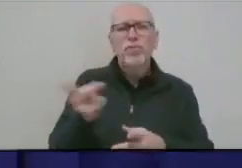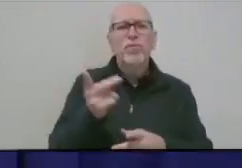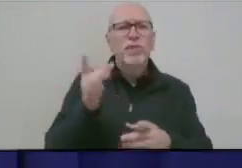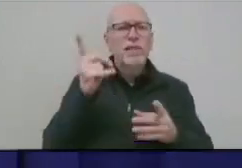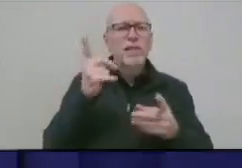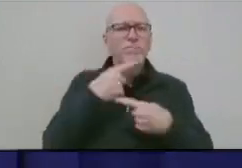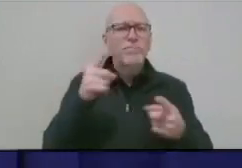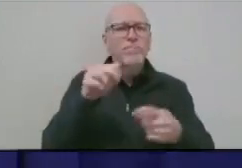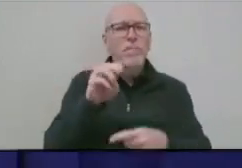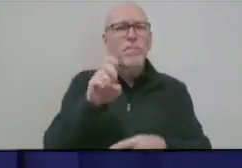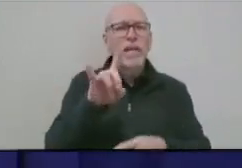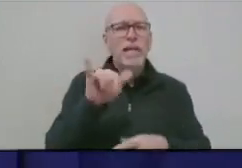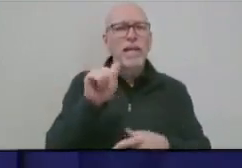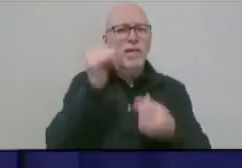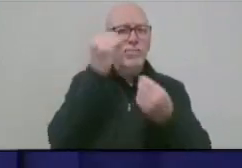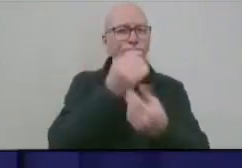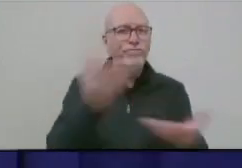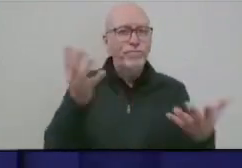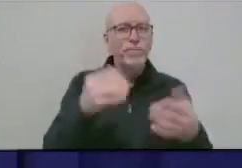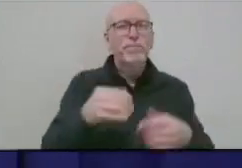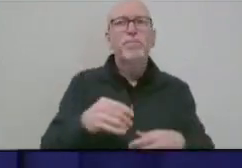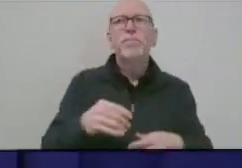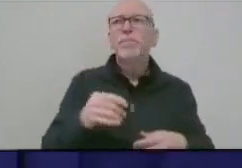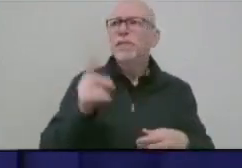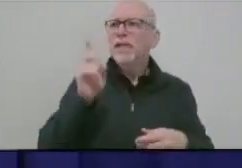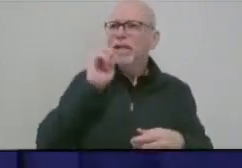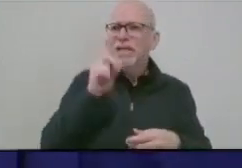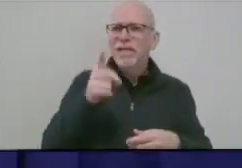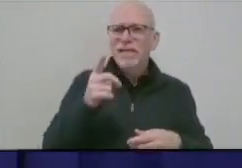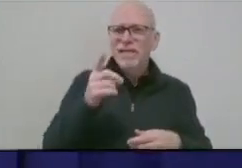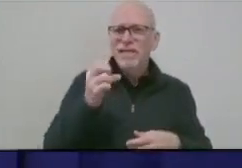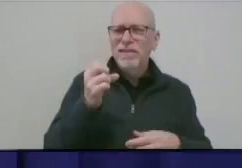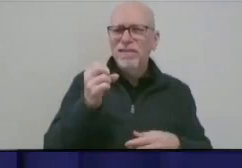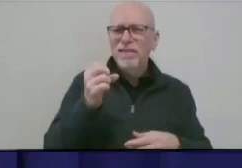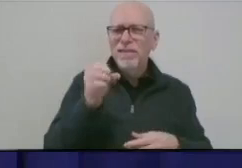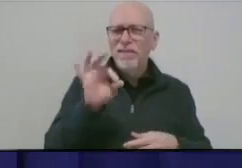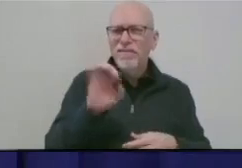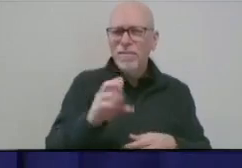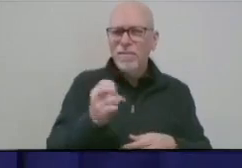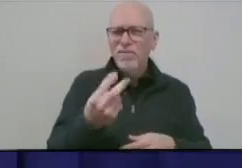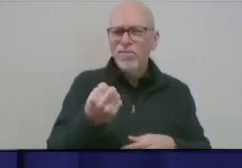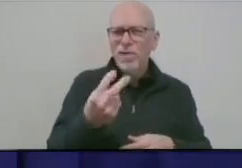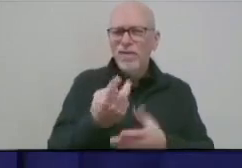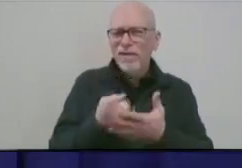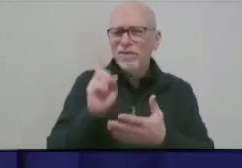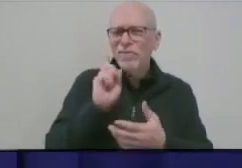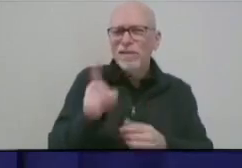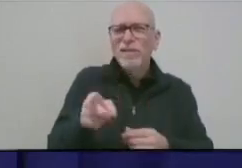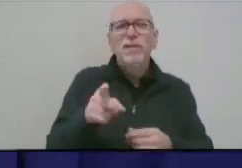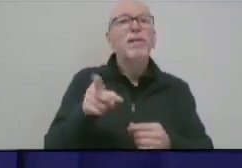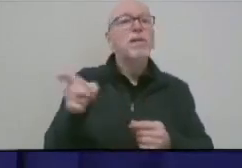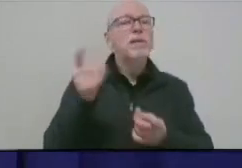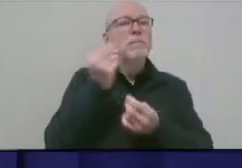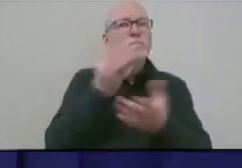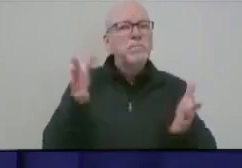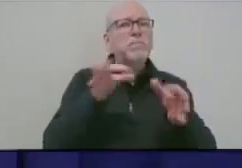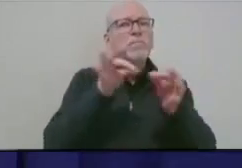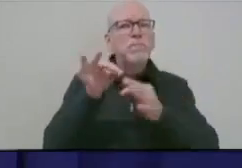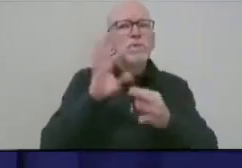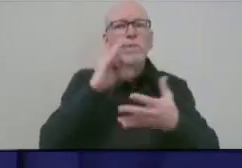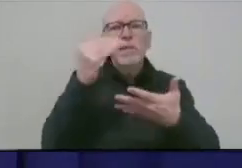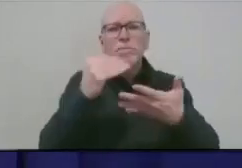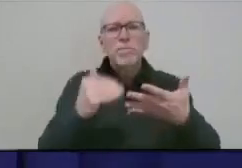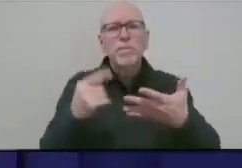media advisory in, I think it was the 12th of February. And in that, they walked through those kind of